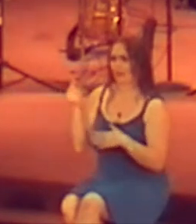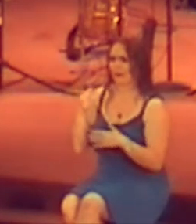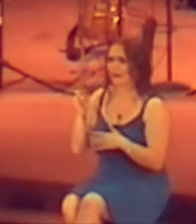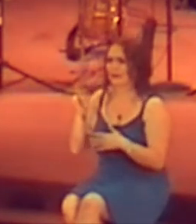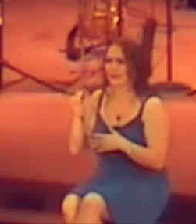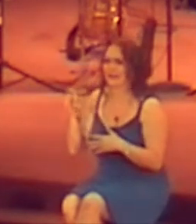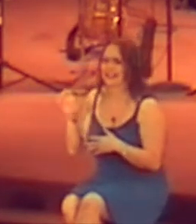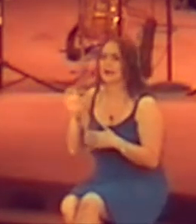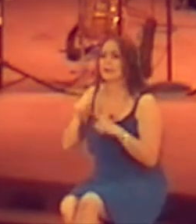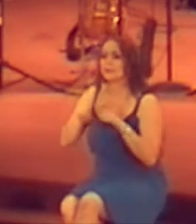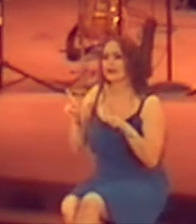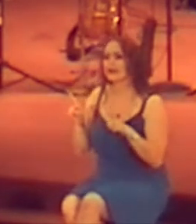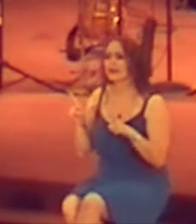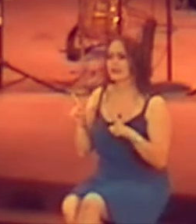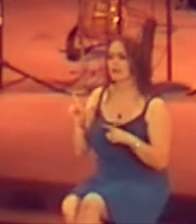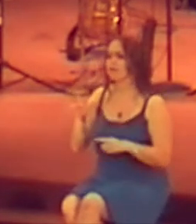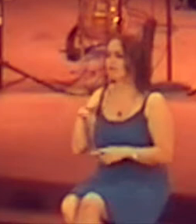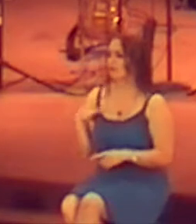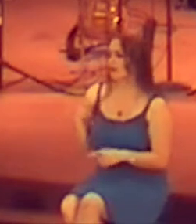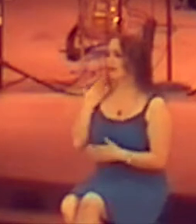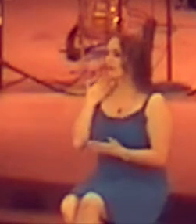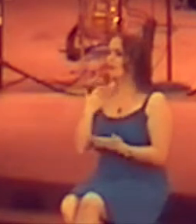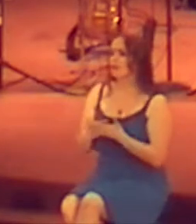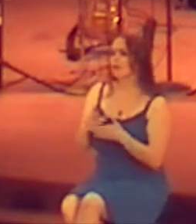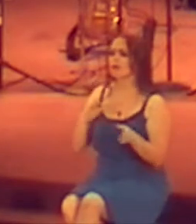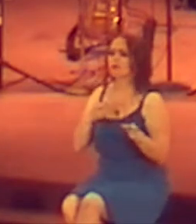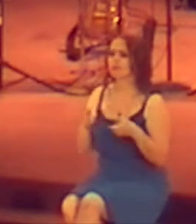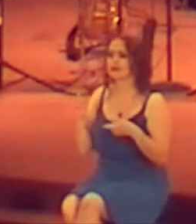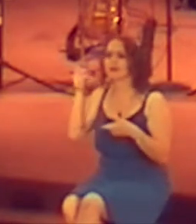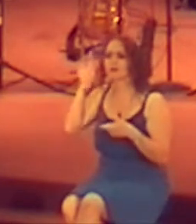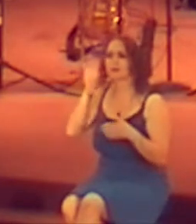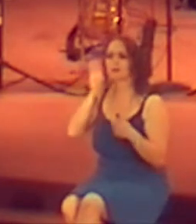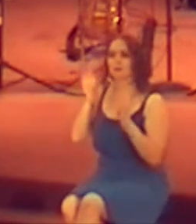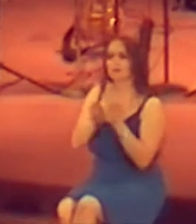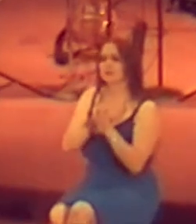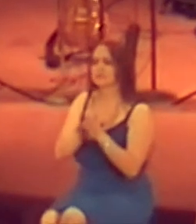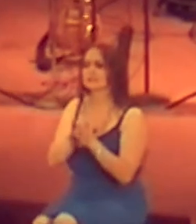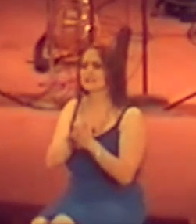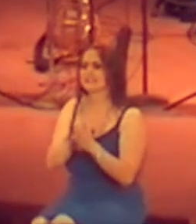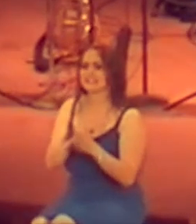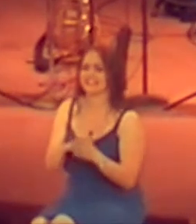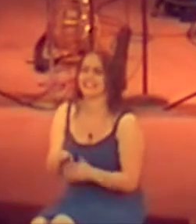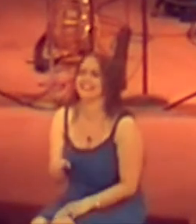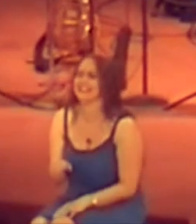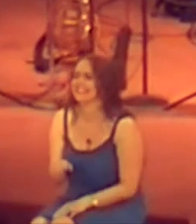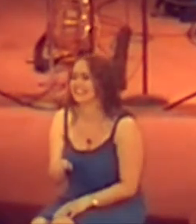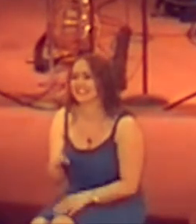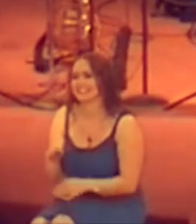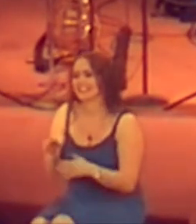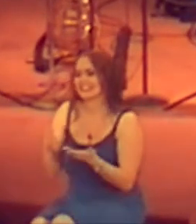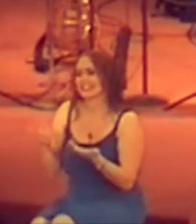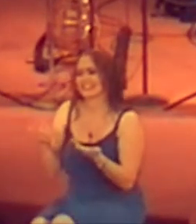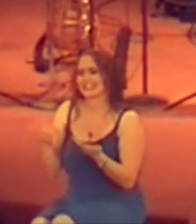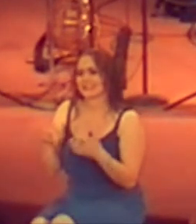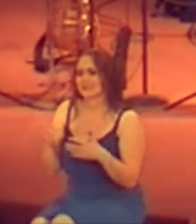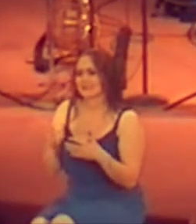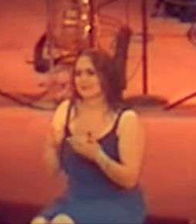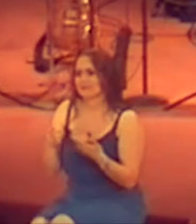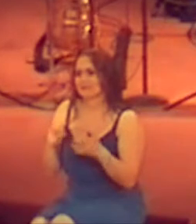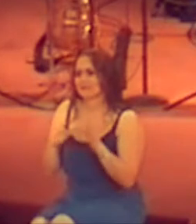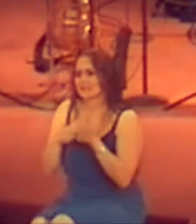You know, I'm fly. I have a nice button up. I'm ready to get this picture taken, pass it out to all the honeys in class. You know what I'm saying?